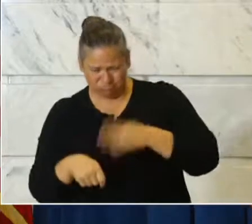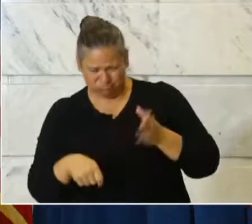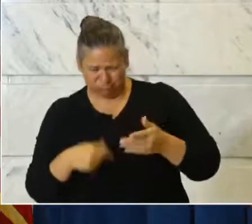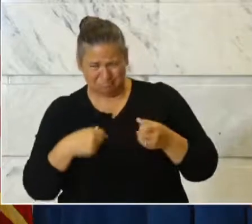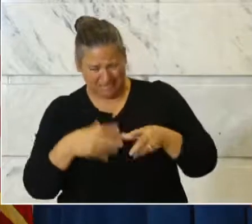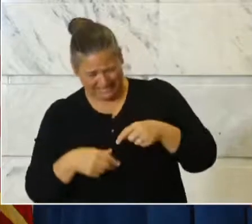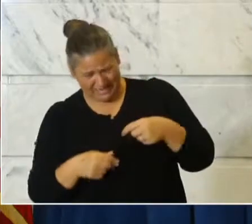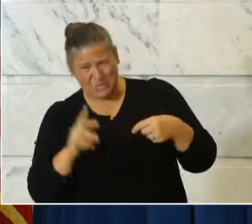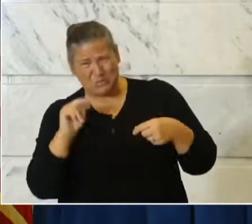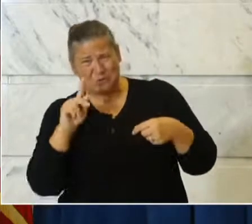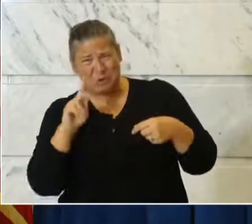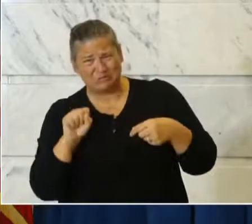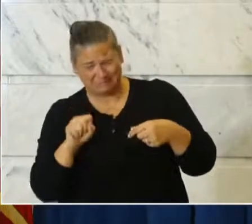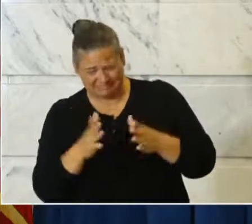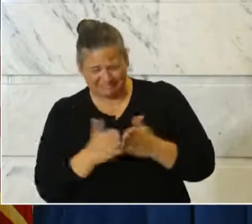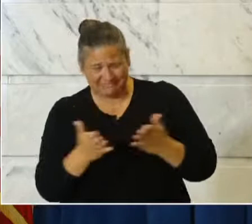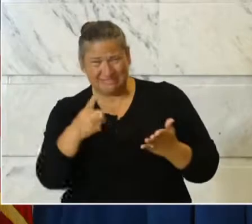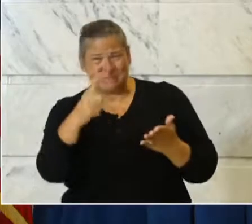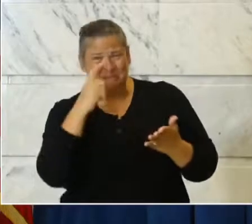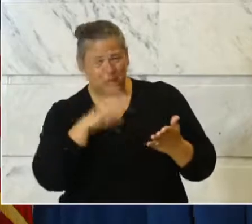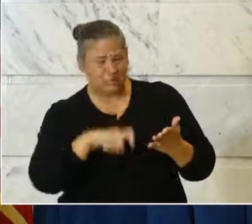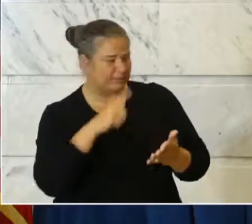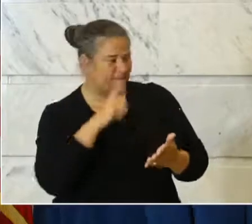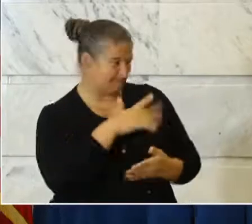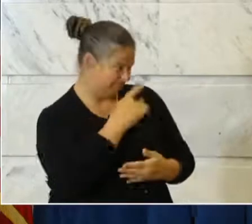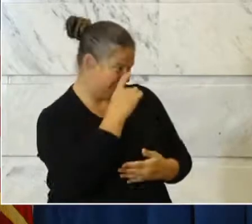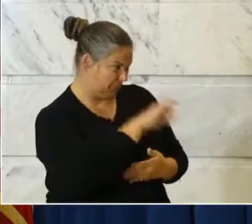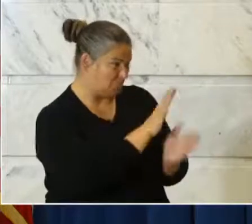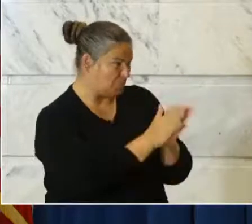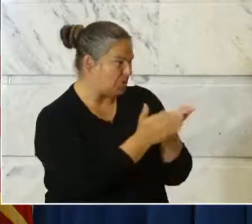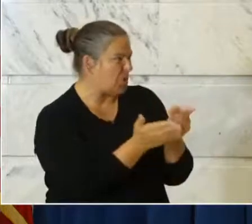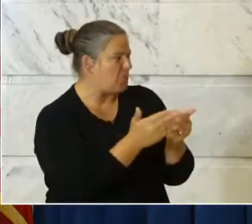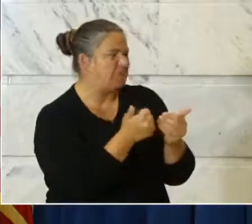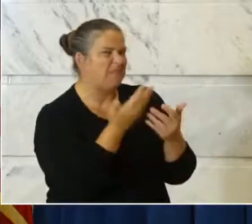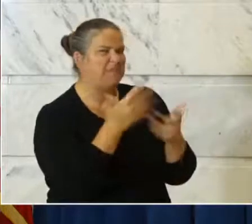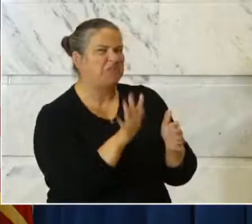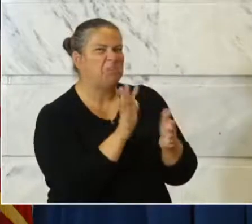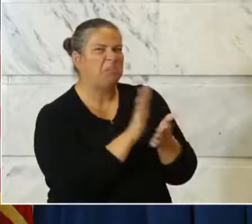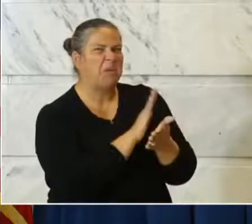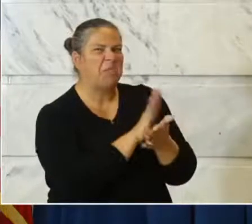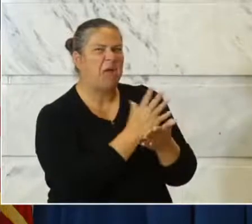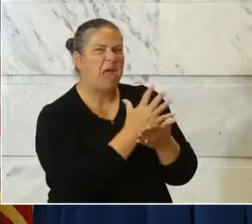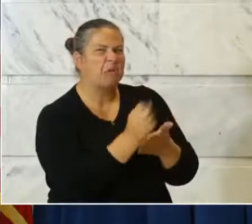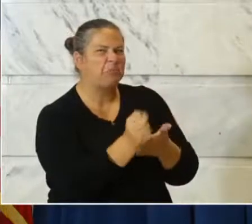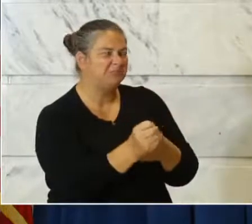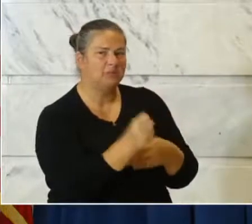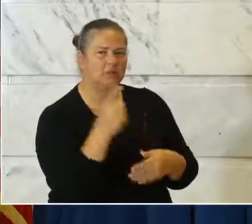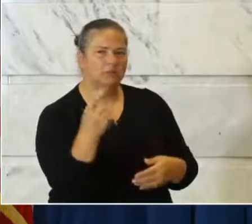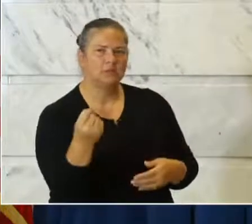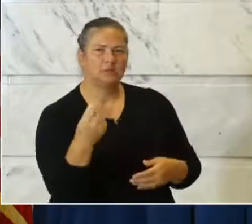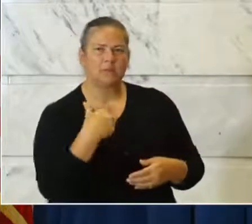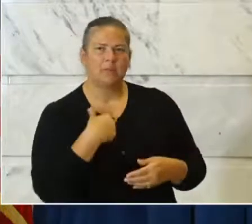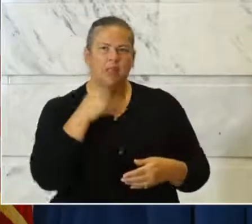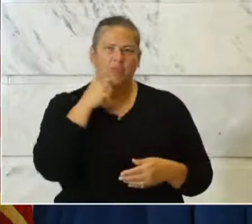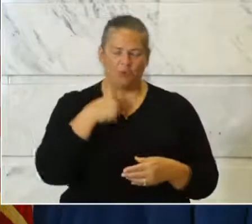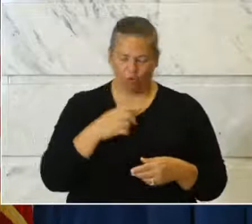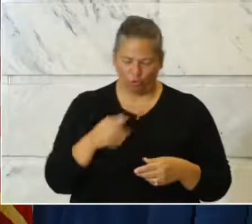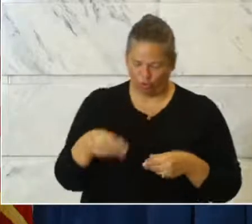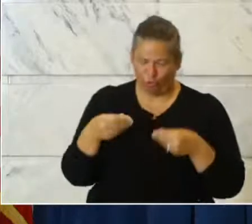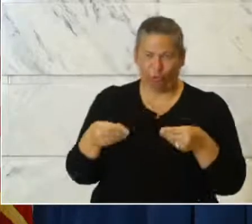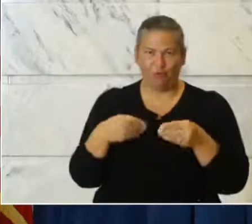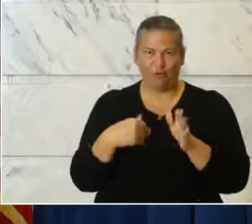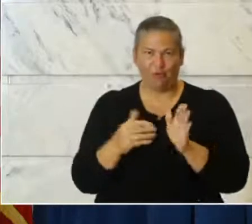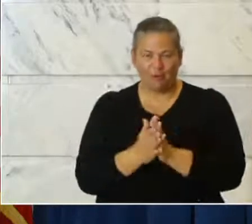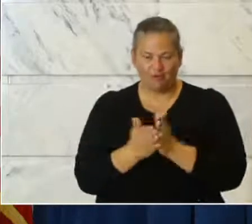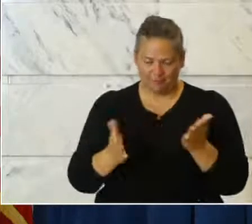your notebook, so I'm passing on one I had not started. It's just a simple act of kindness. The man sent me a leather-bound notebook so I could keep writing my